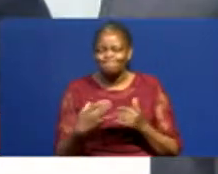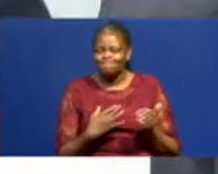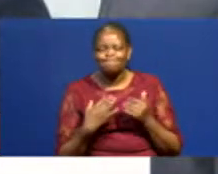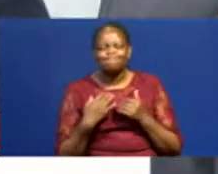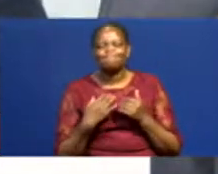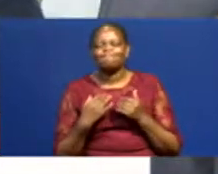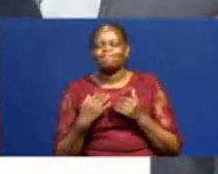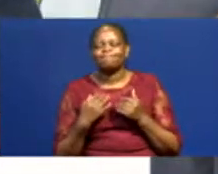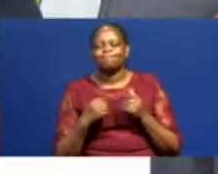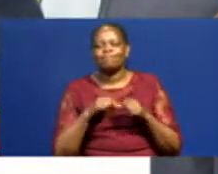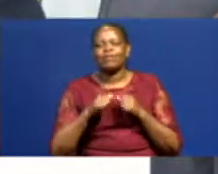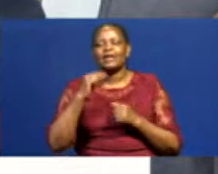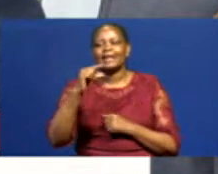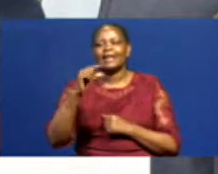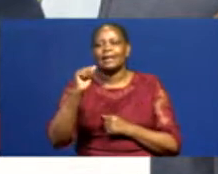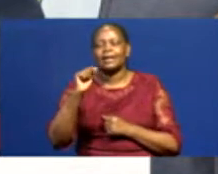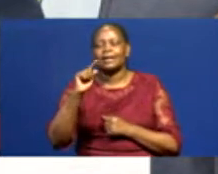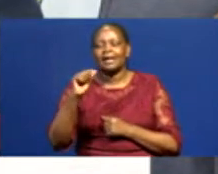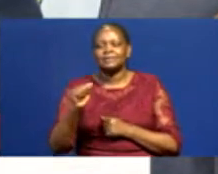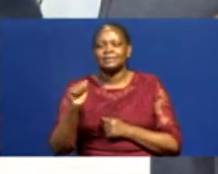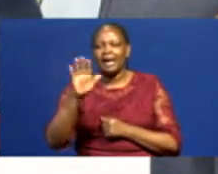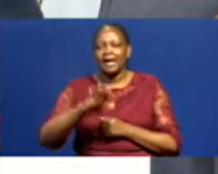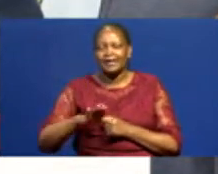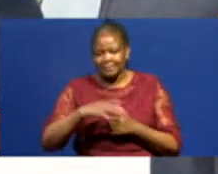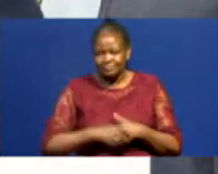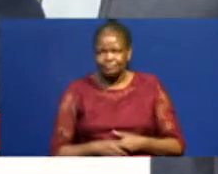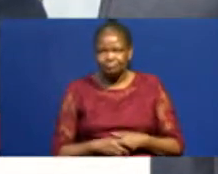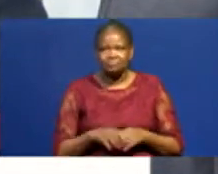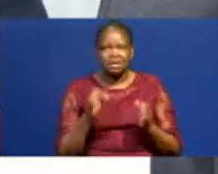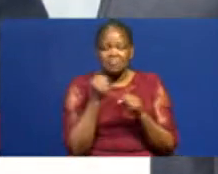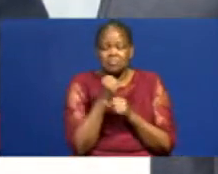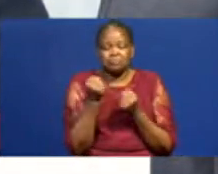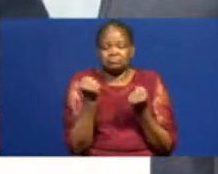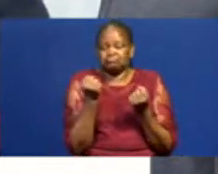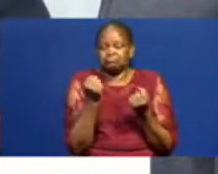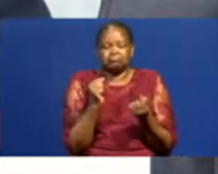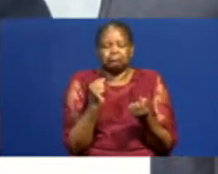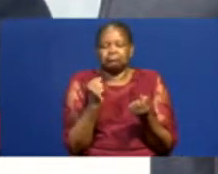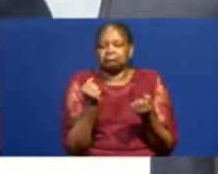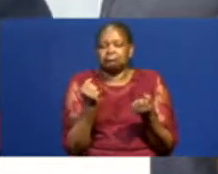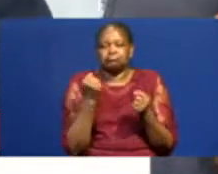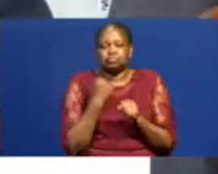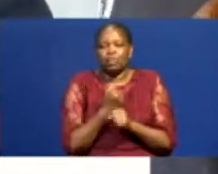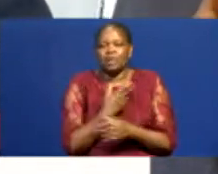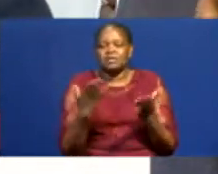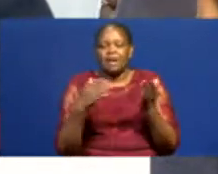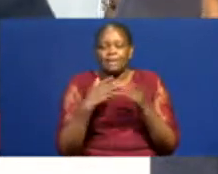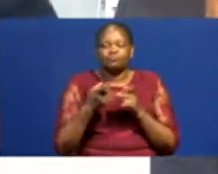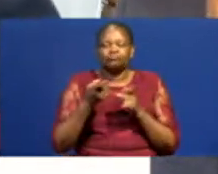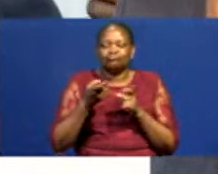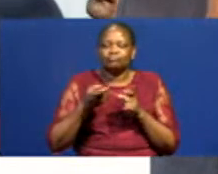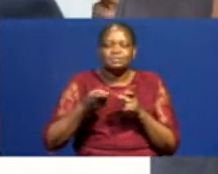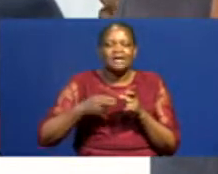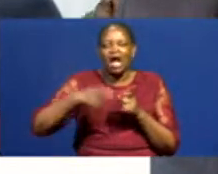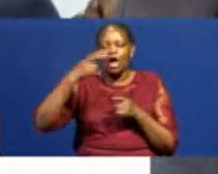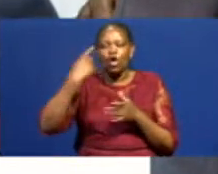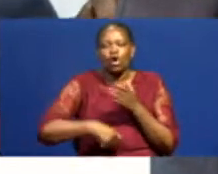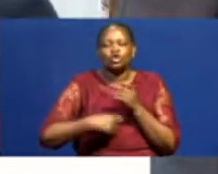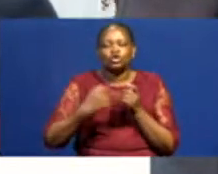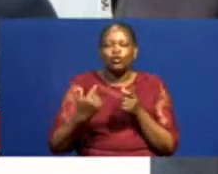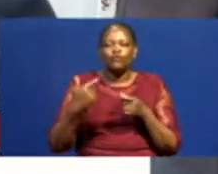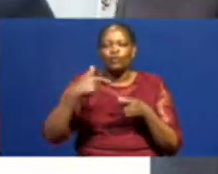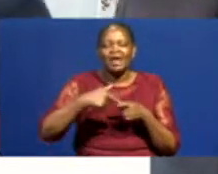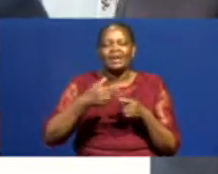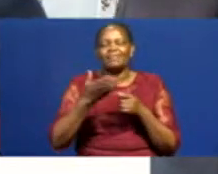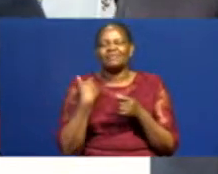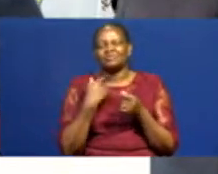We can't do much on the international pricing of petroleum, which has soared from $70 to $80 to